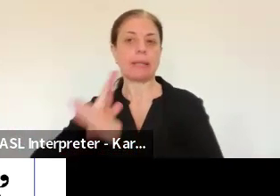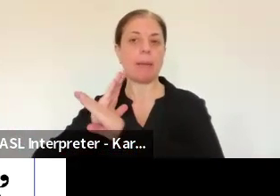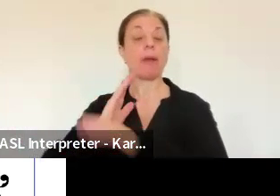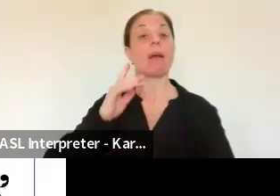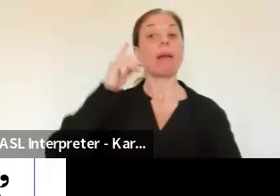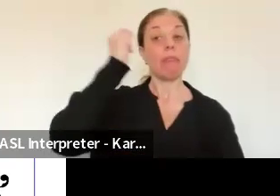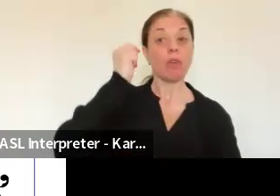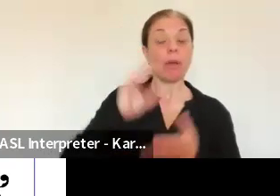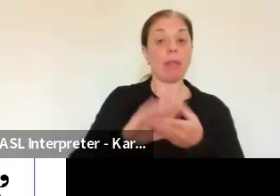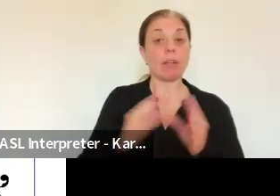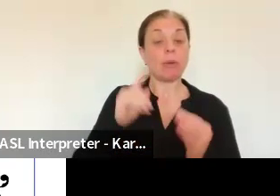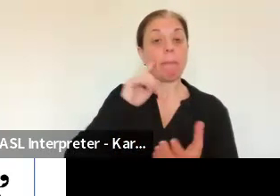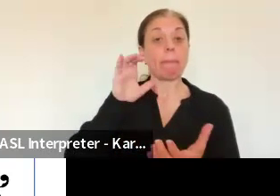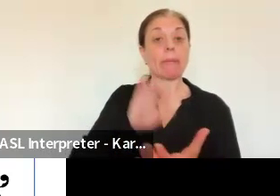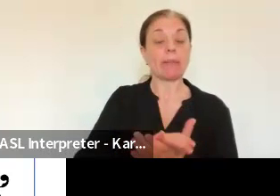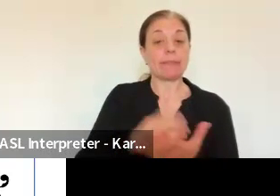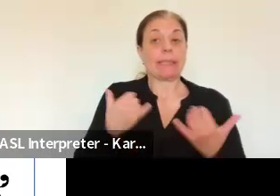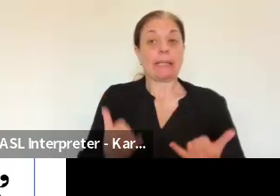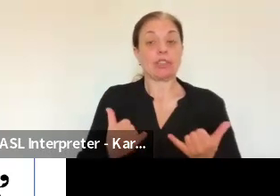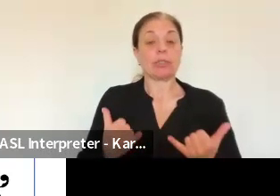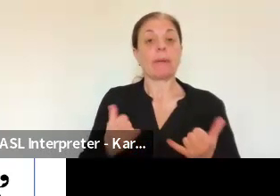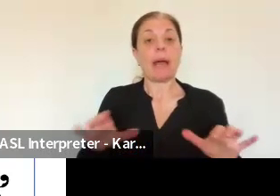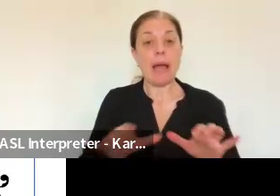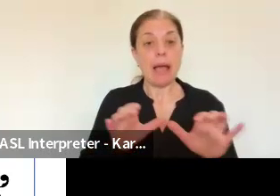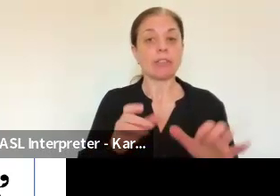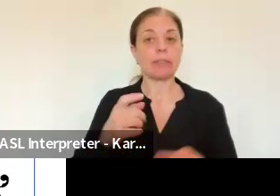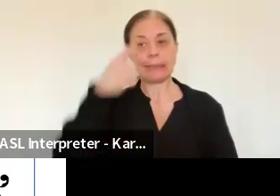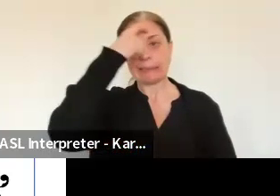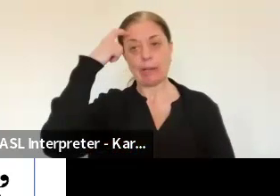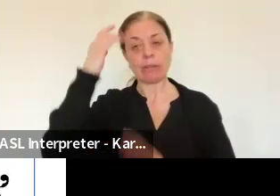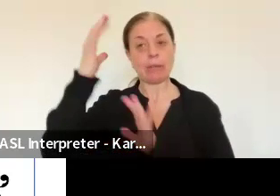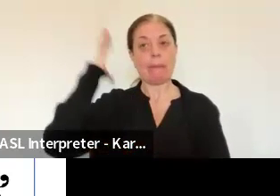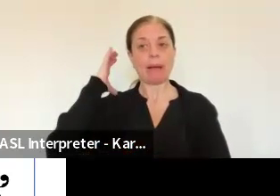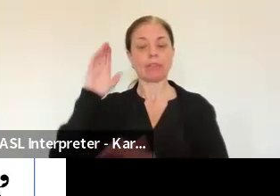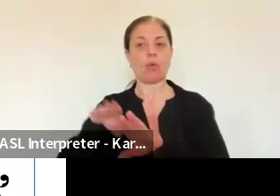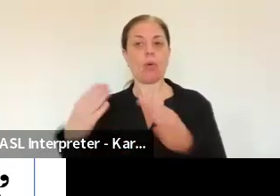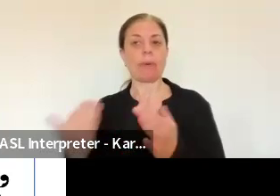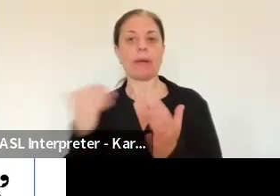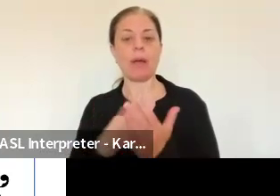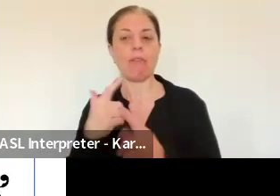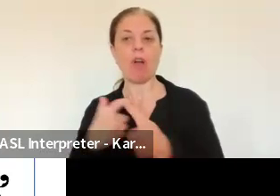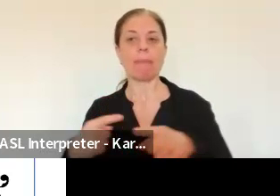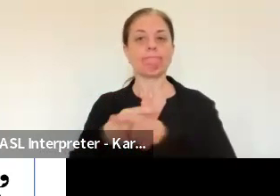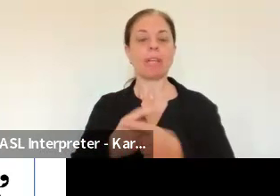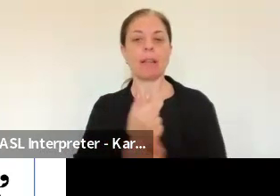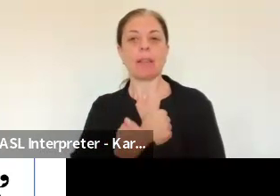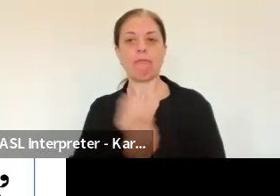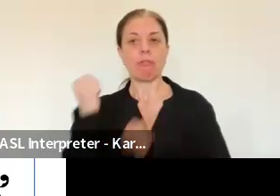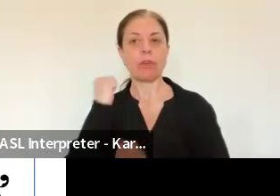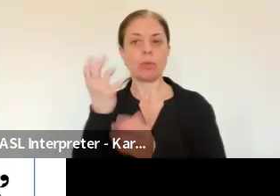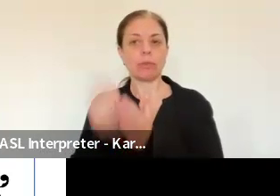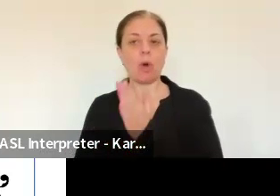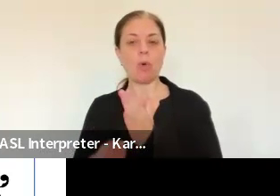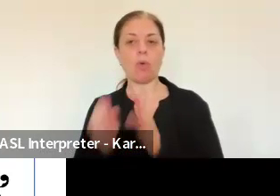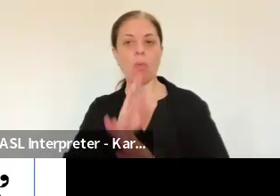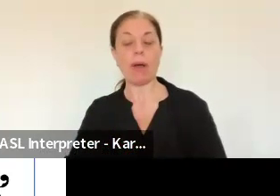legend bleeds into contemporary action, and scars of the past are torn open anew by a star-crossed love that refuses to go quietly.